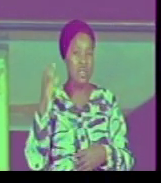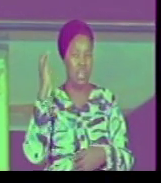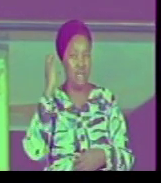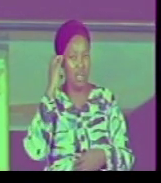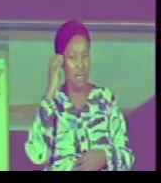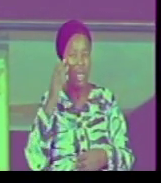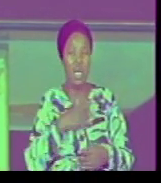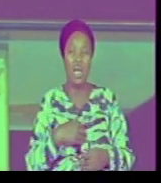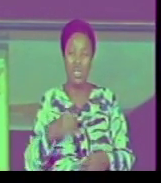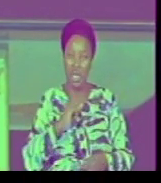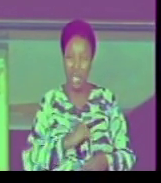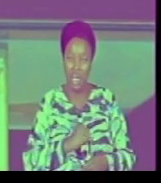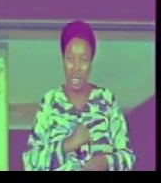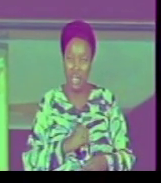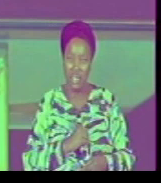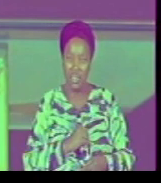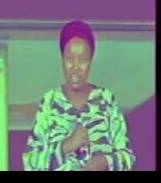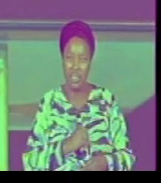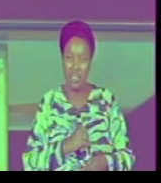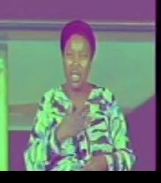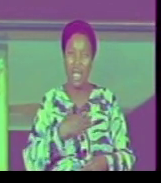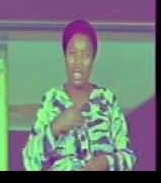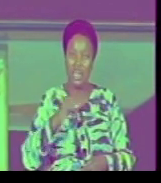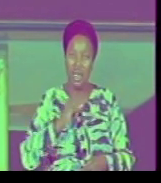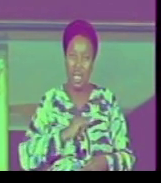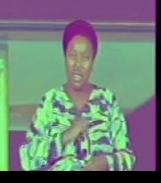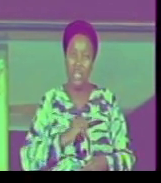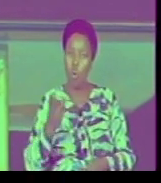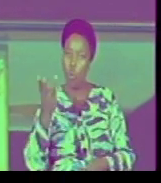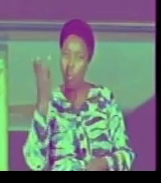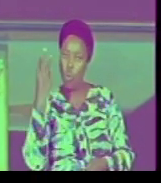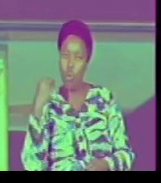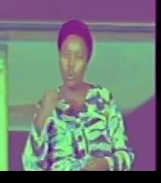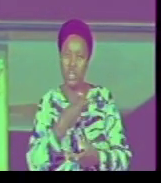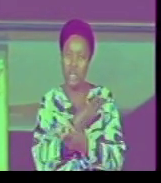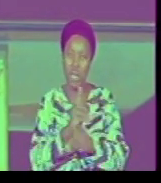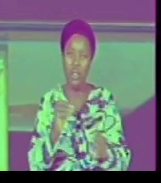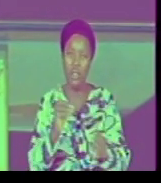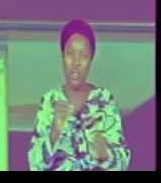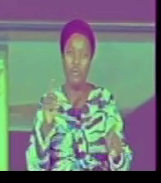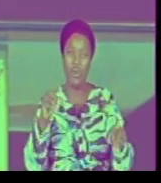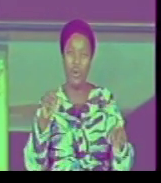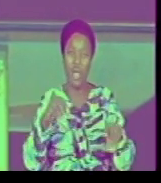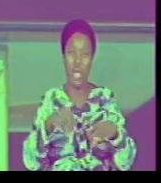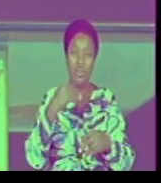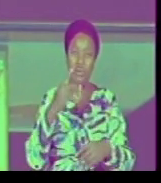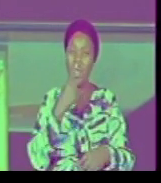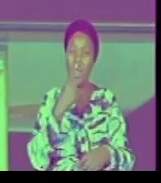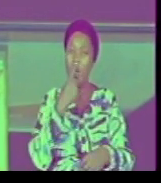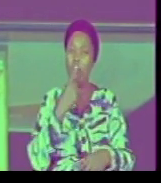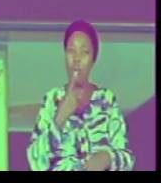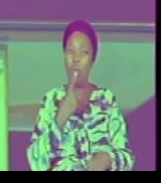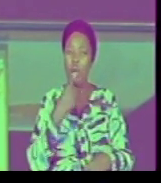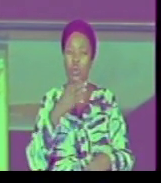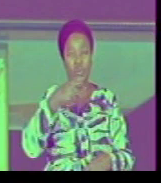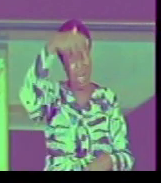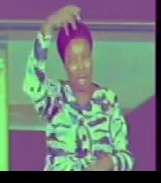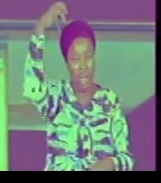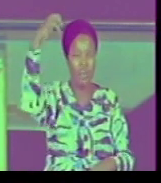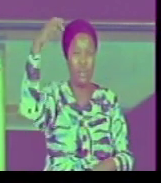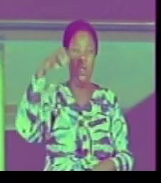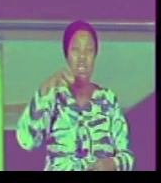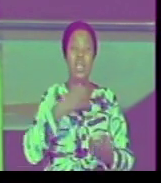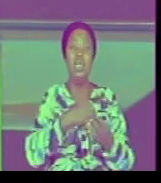And I was delivered out of the mouth of the lion. Even if